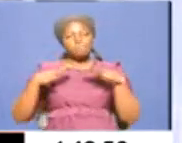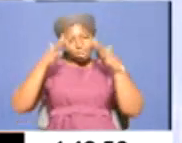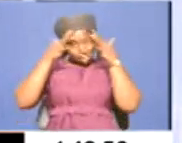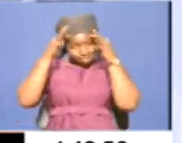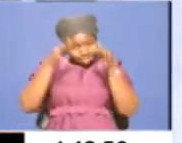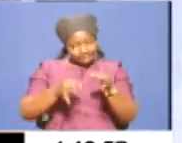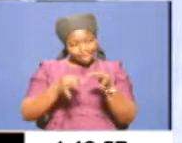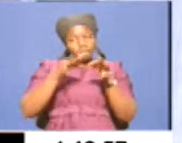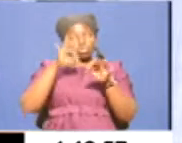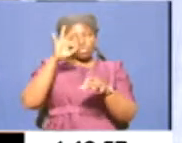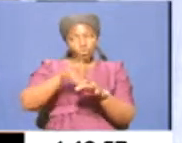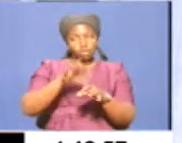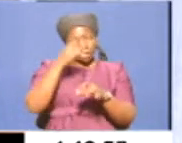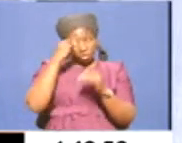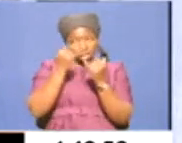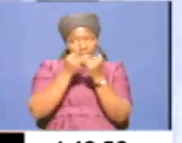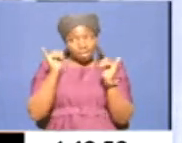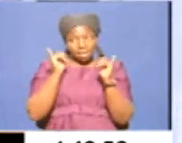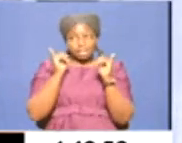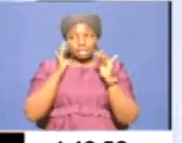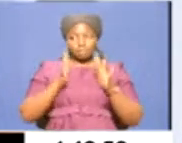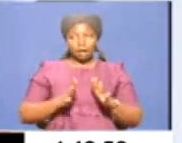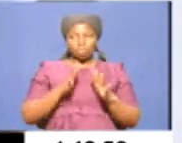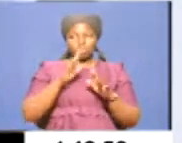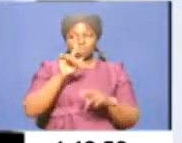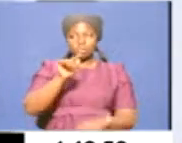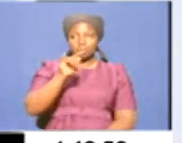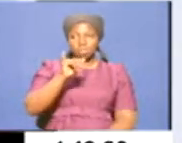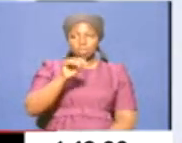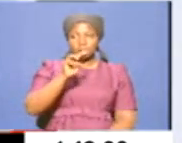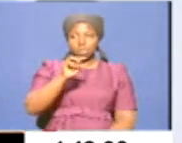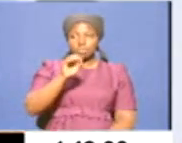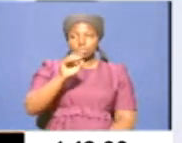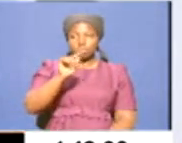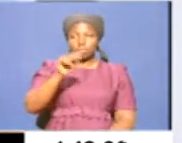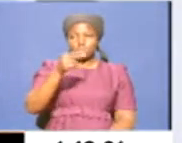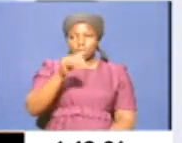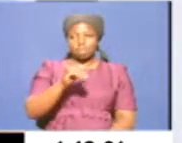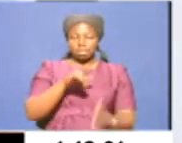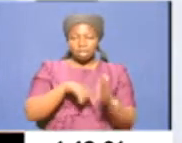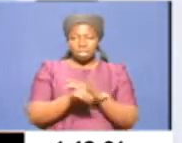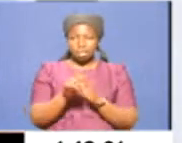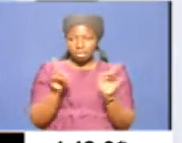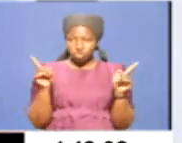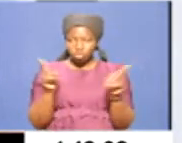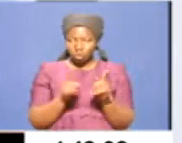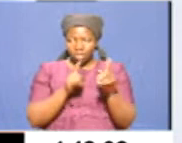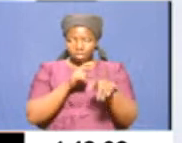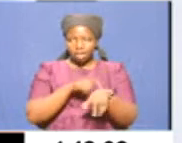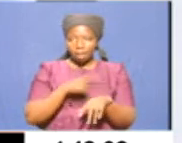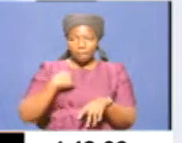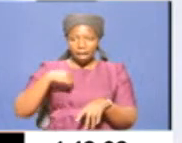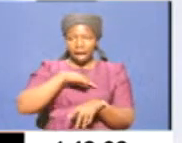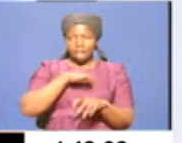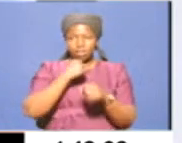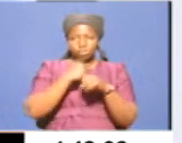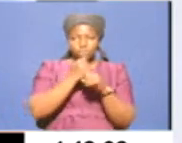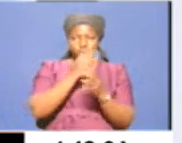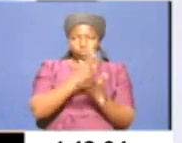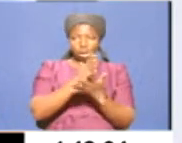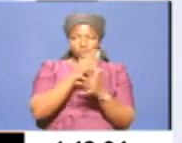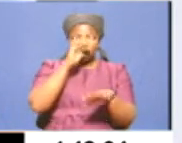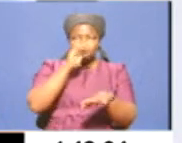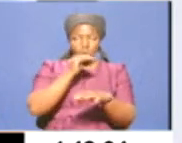anajisimamisha, Timothy Maneno. Within this short time tutahakikisha tumewafanyia kazi